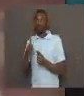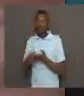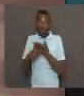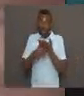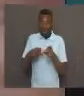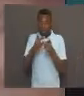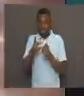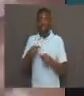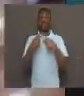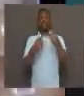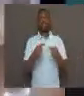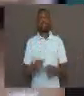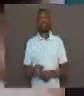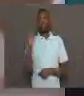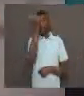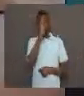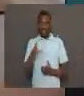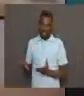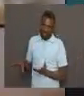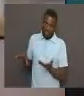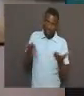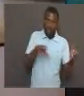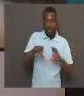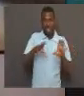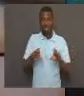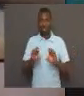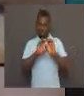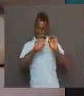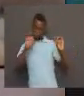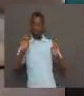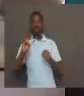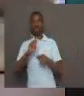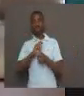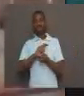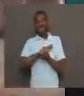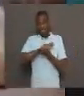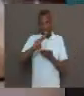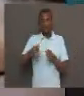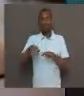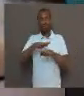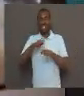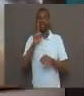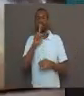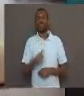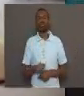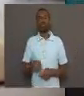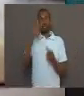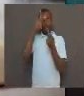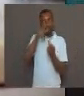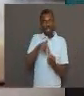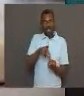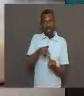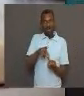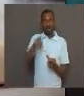As air flows into the vacuum, the pressure in the jar changes